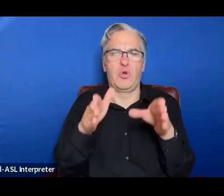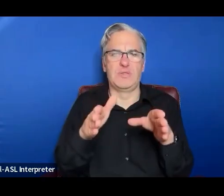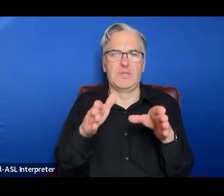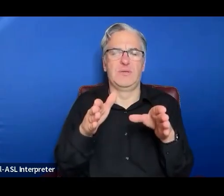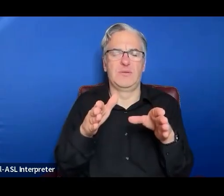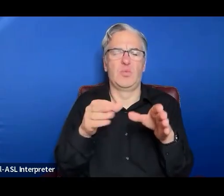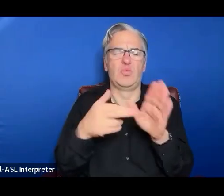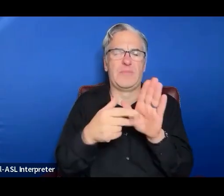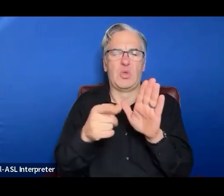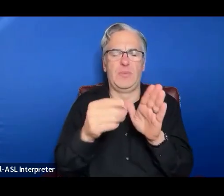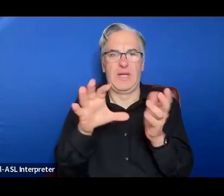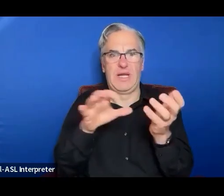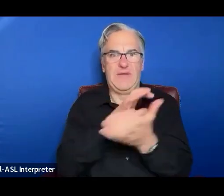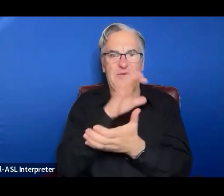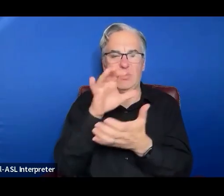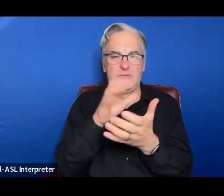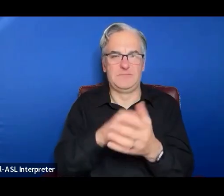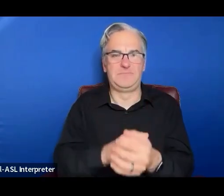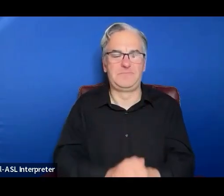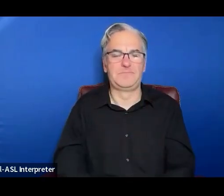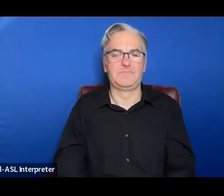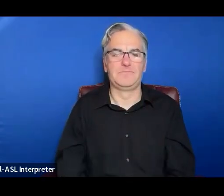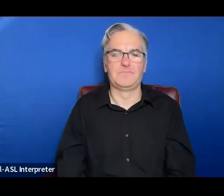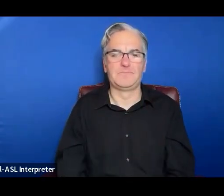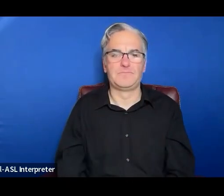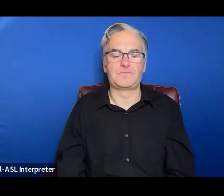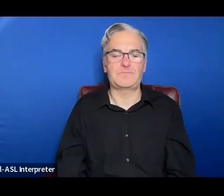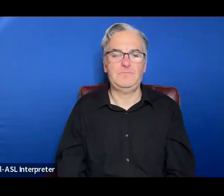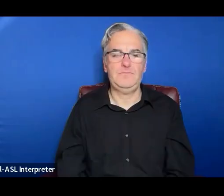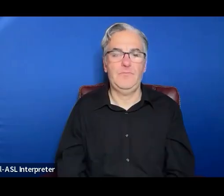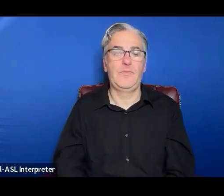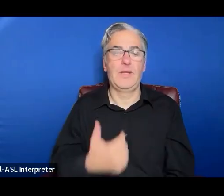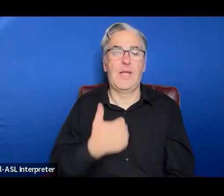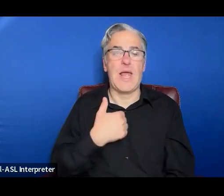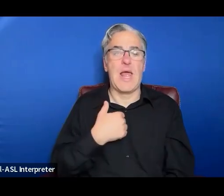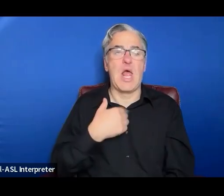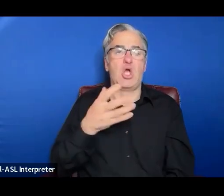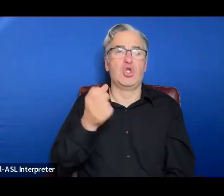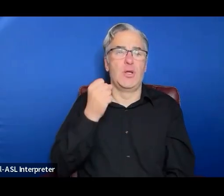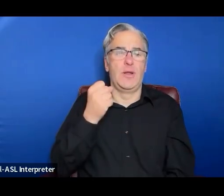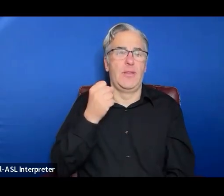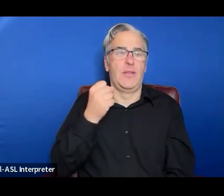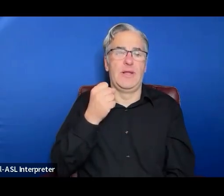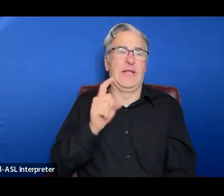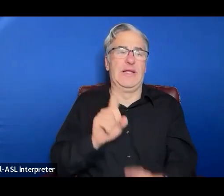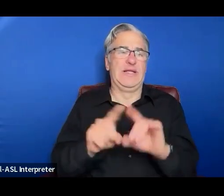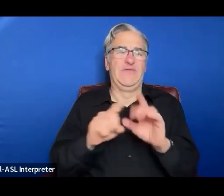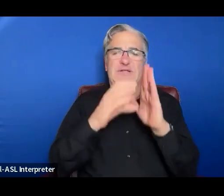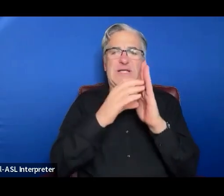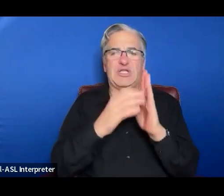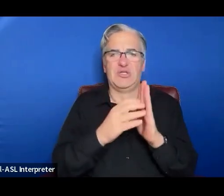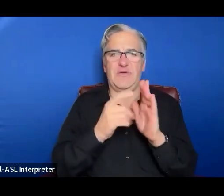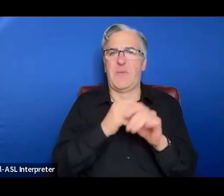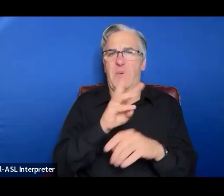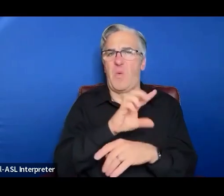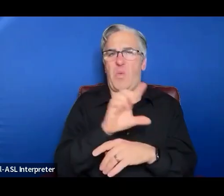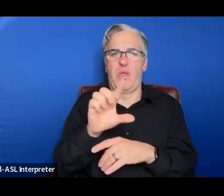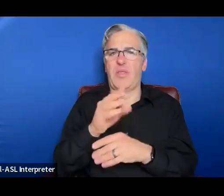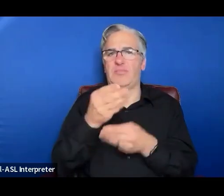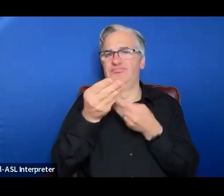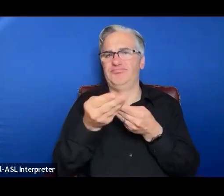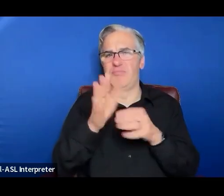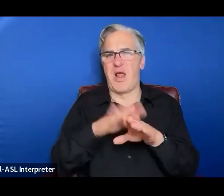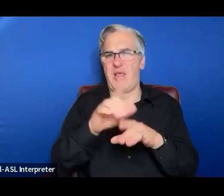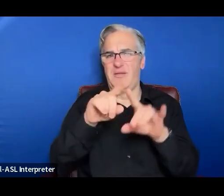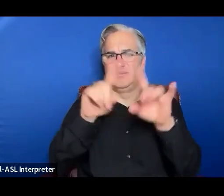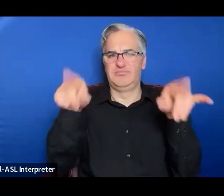confused. But you don't need everything. So I just took the different sections of a will and put